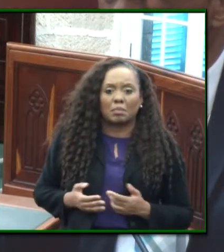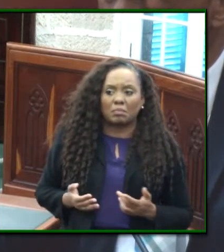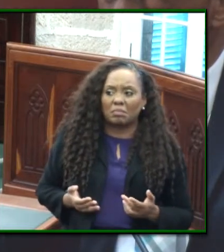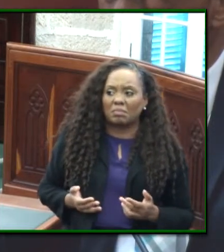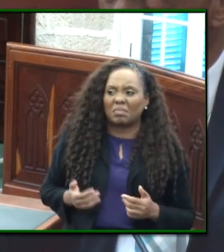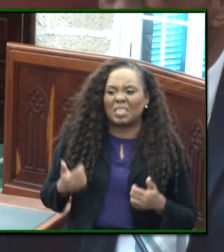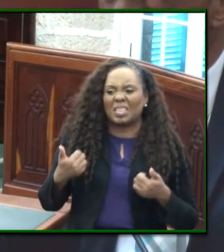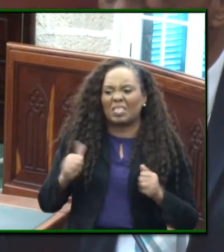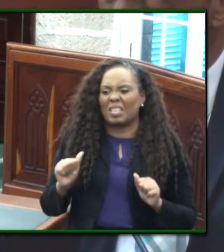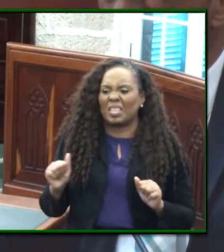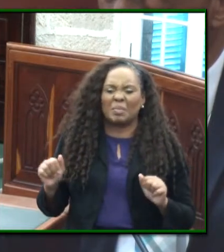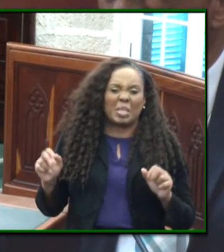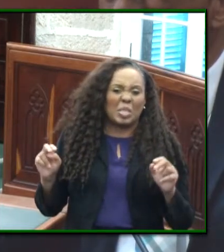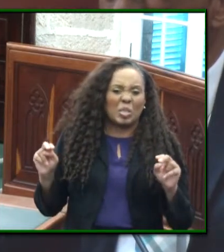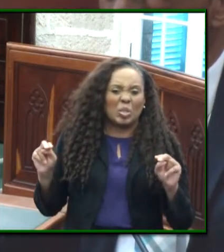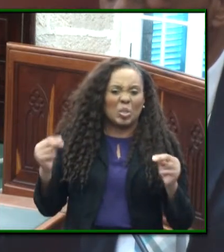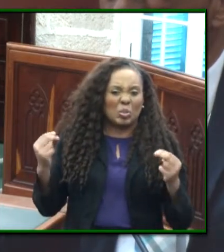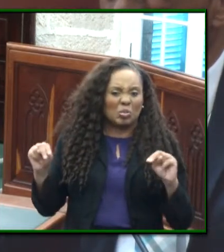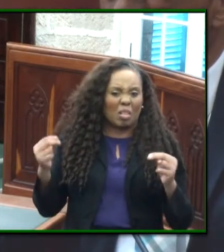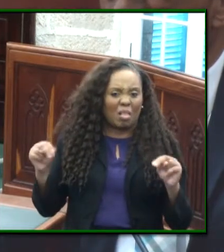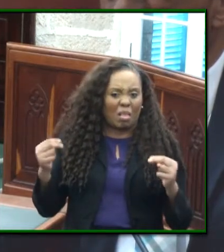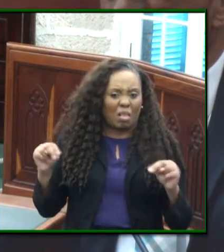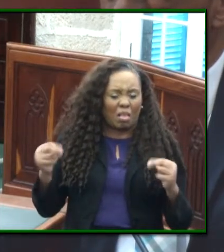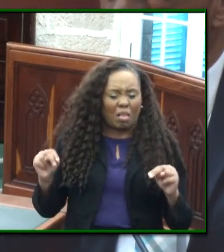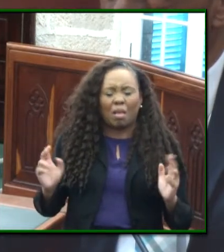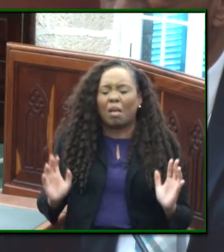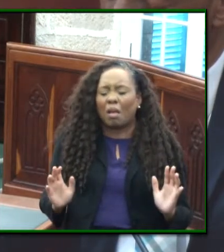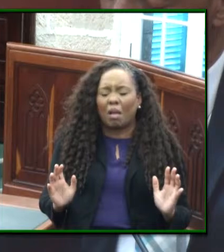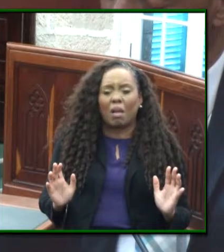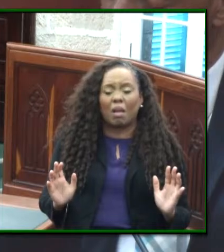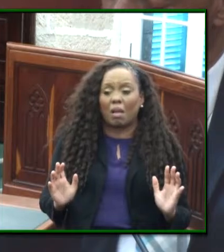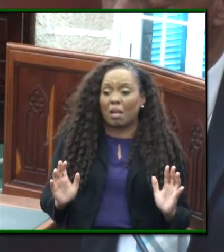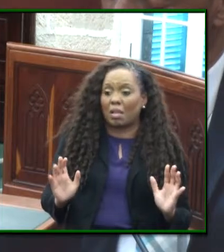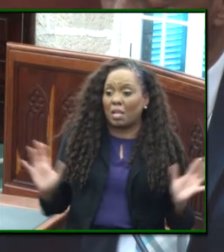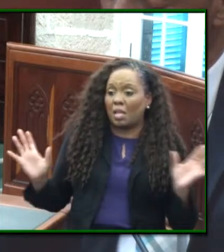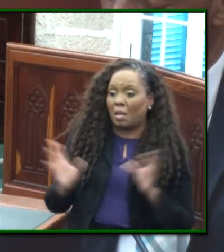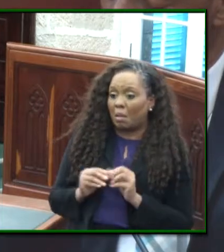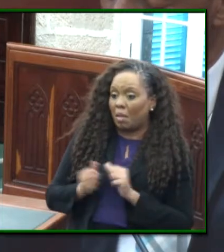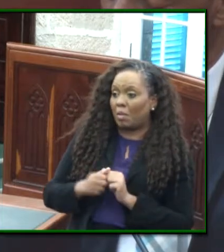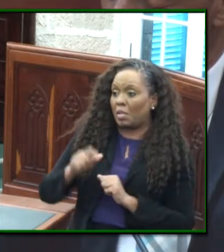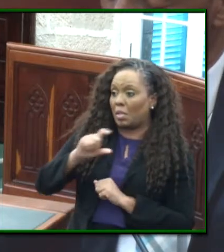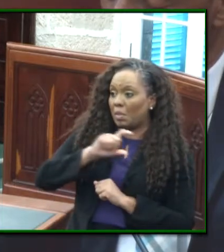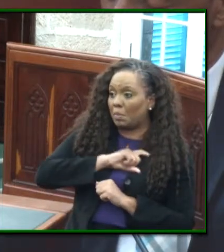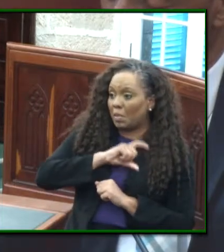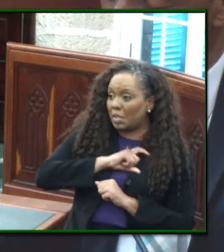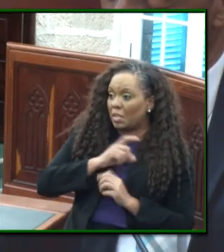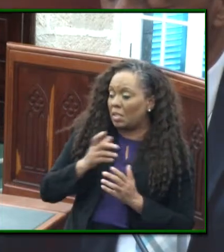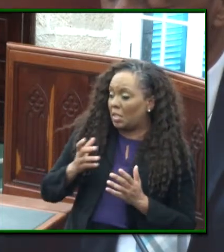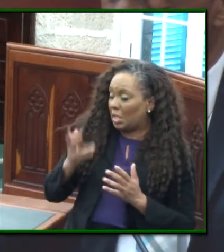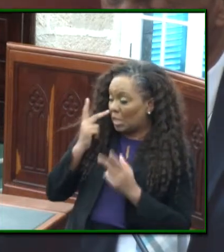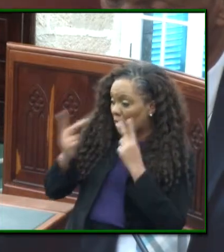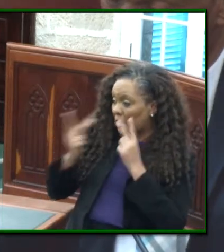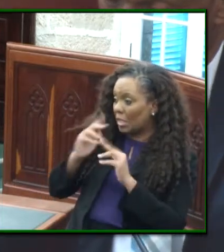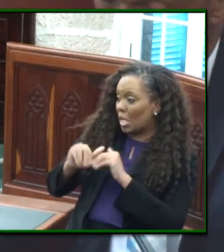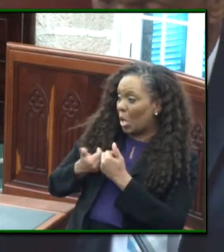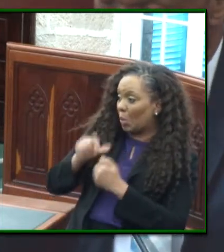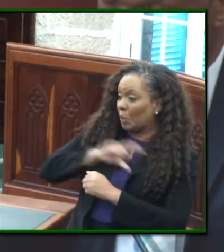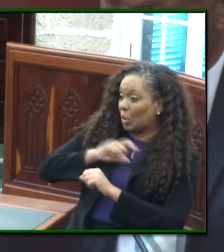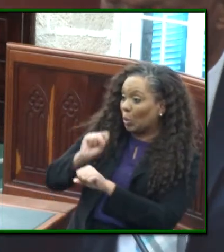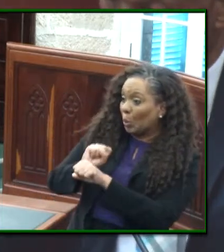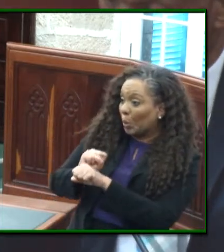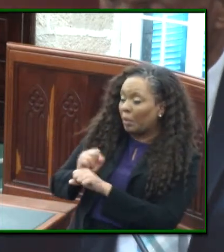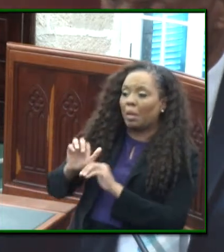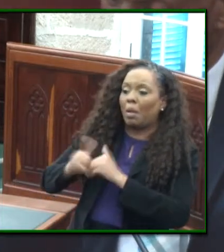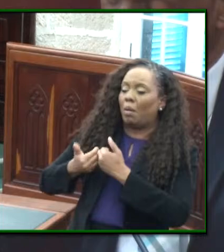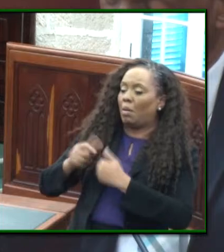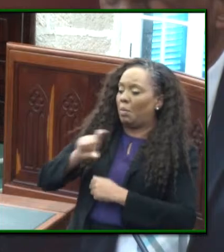neutral in their approaches. They've met with police independently to understand how police work, how police stations